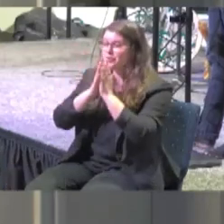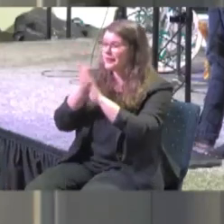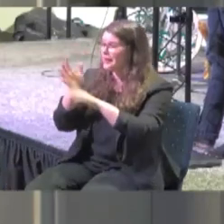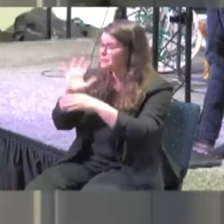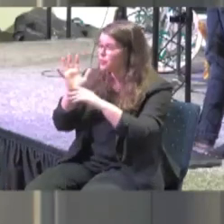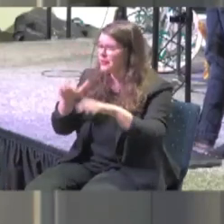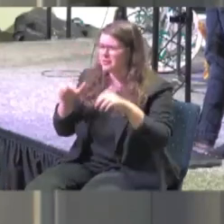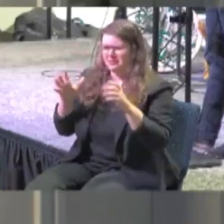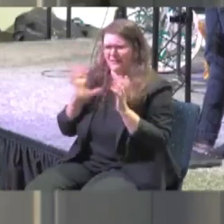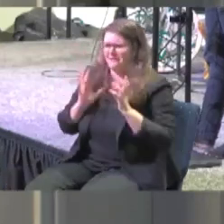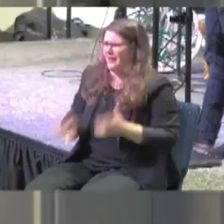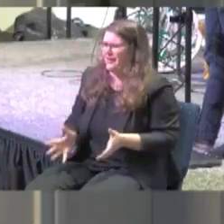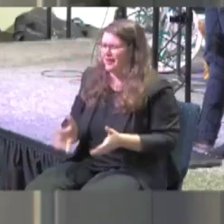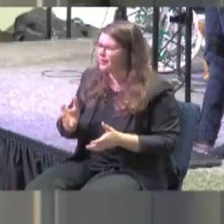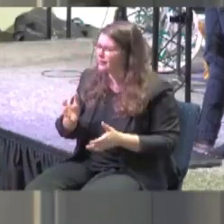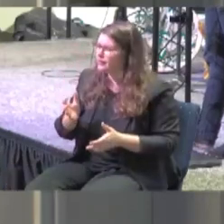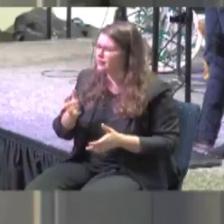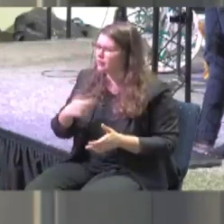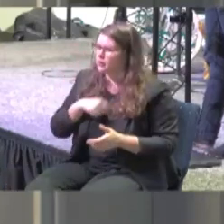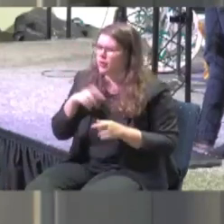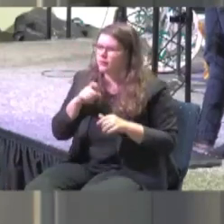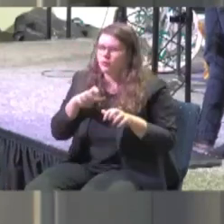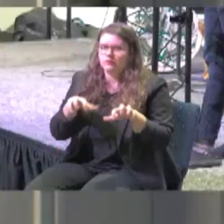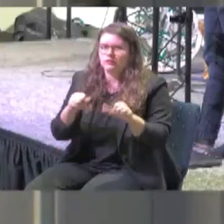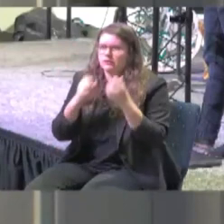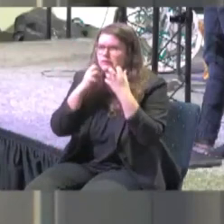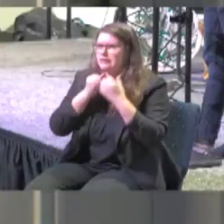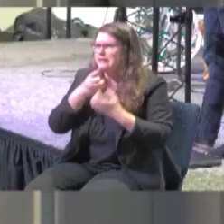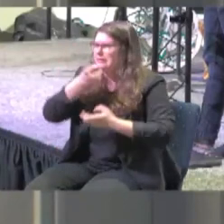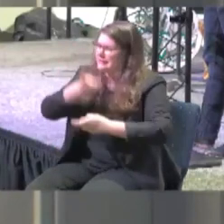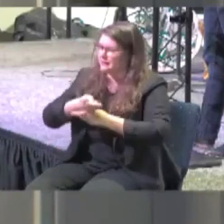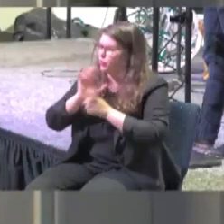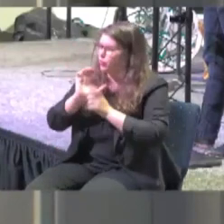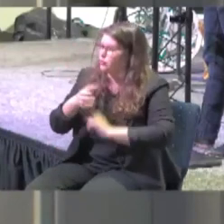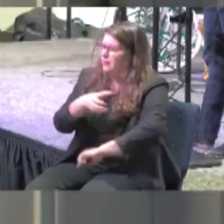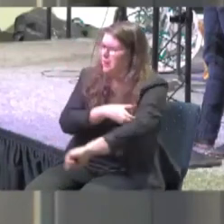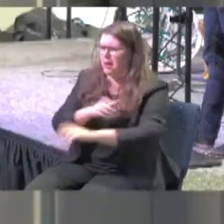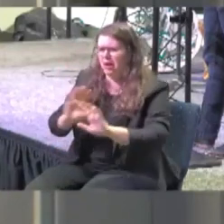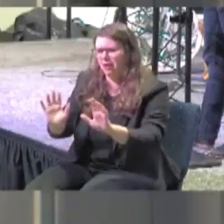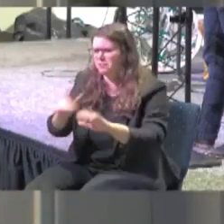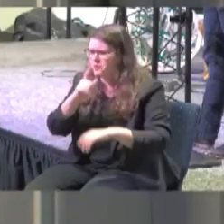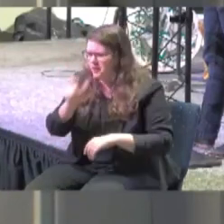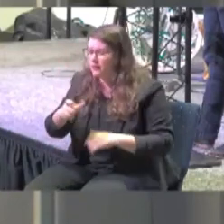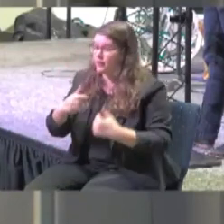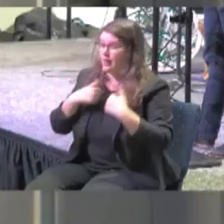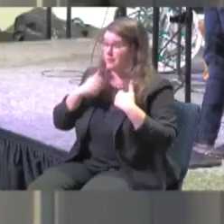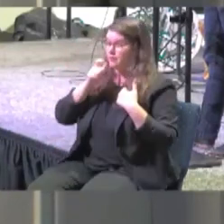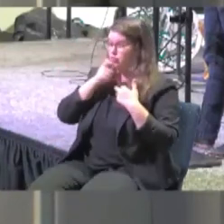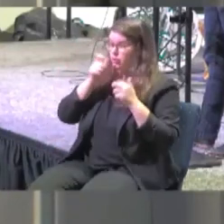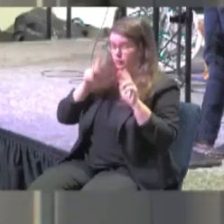it go. We don't need that kind of stuff in Western culture. It has not served us well. And as a British person, I see my